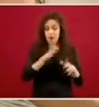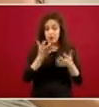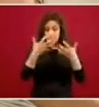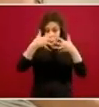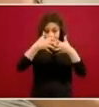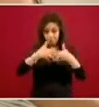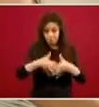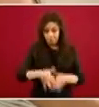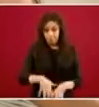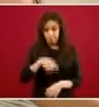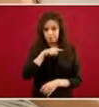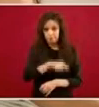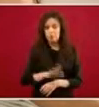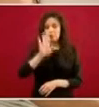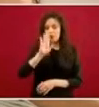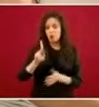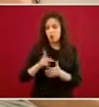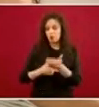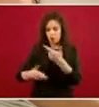the